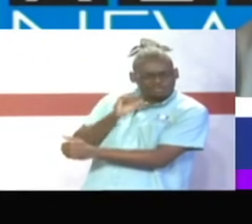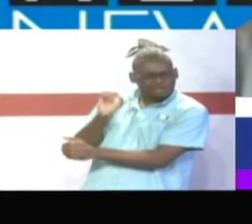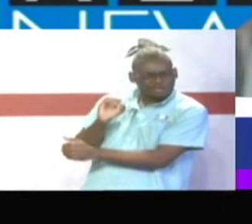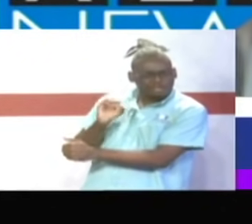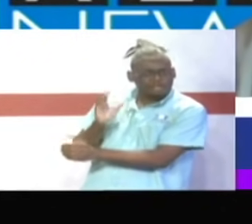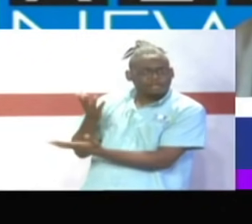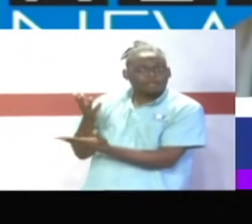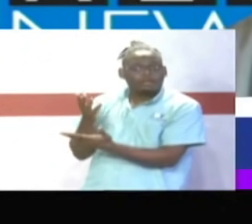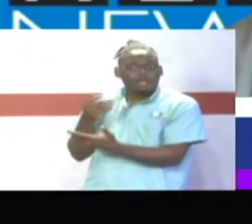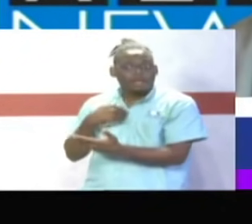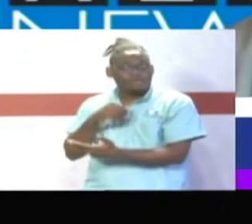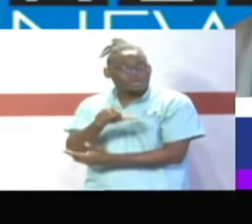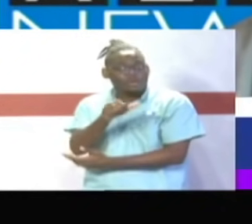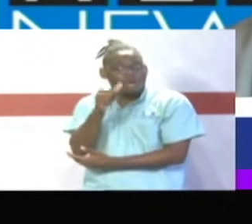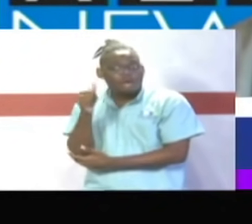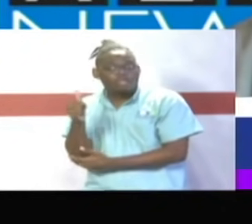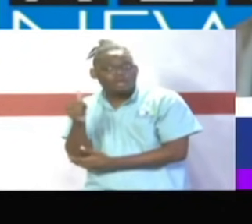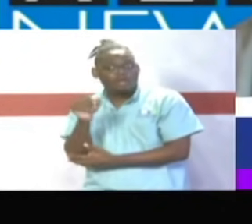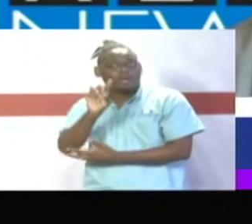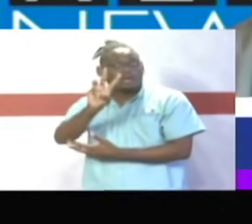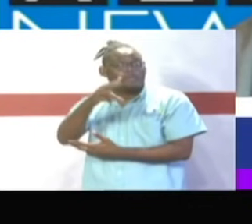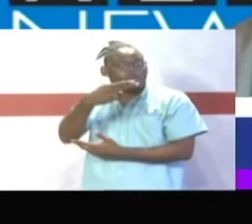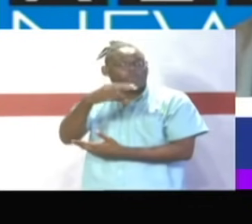that very soon we would also give